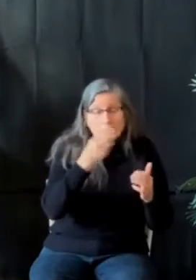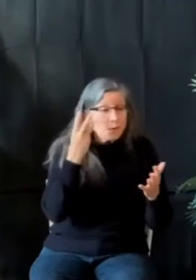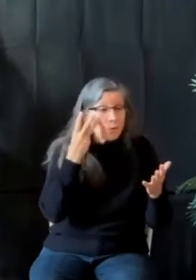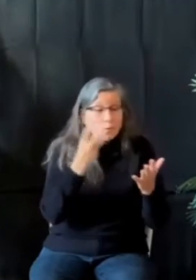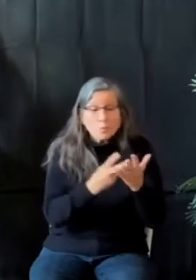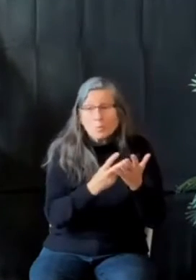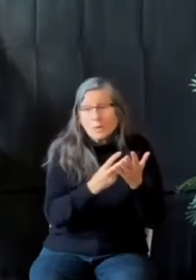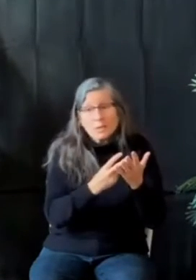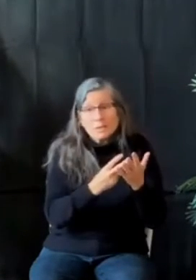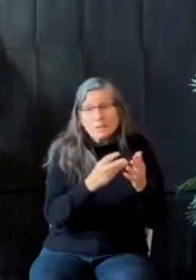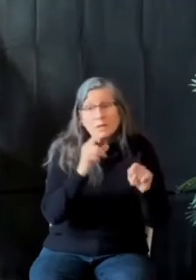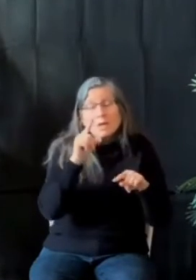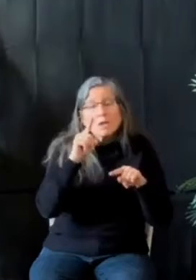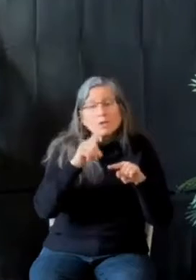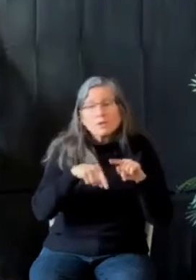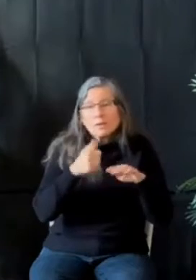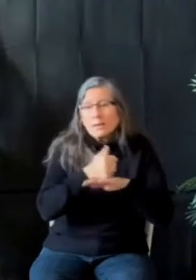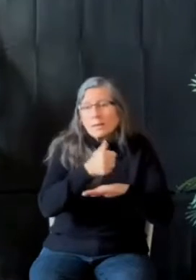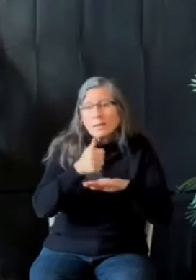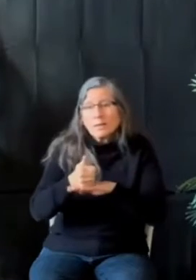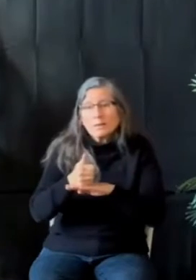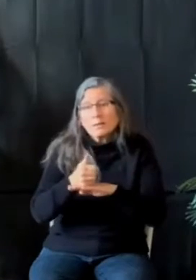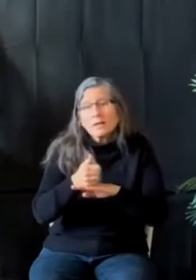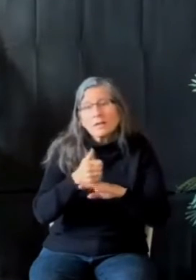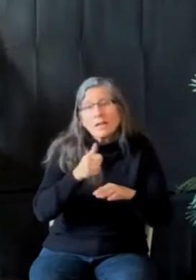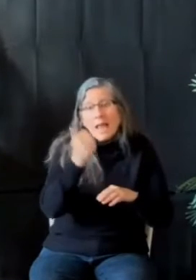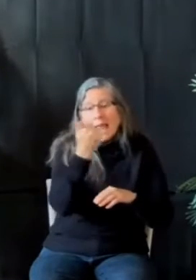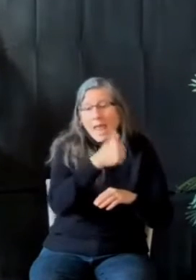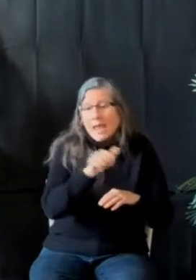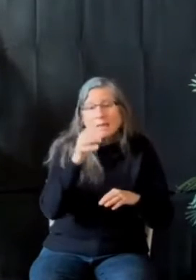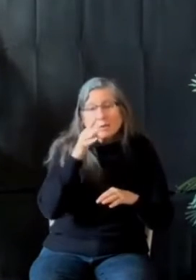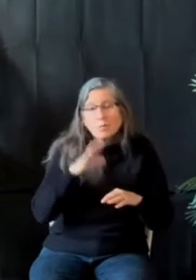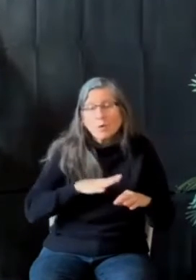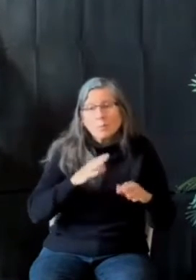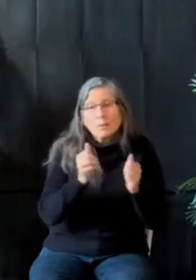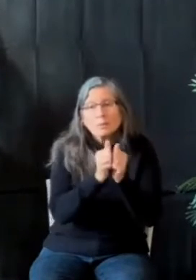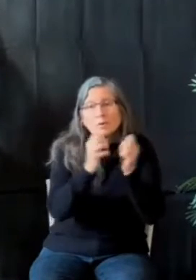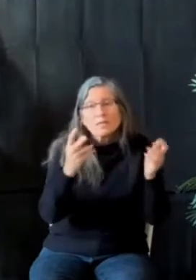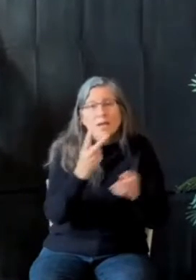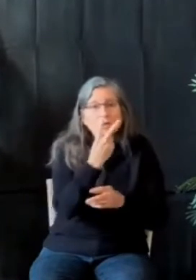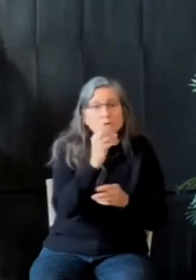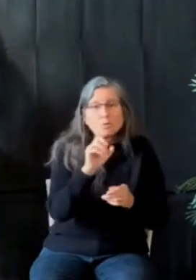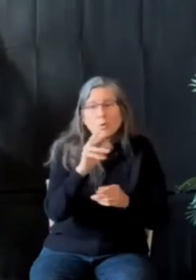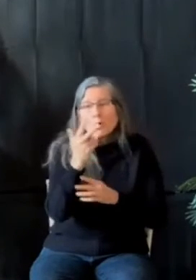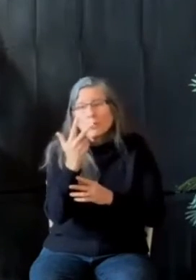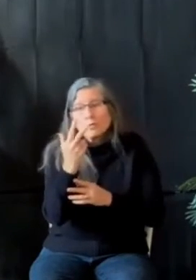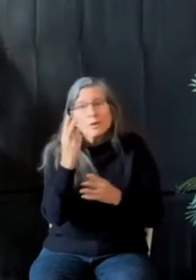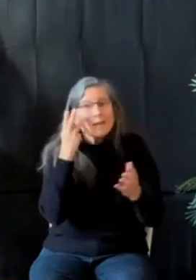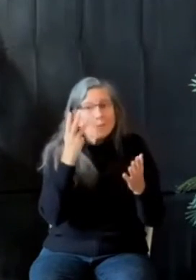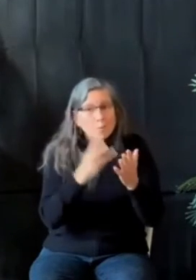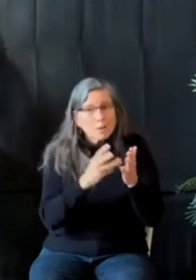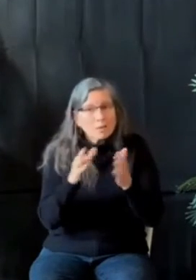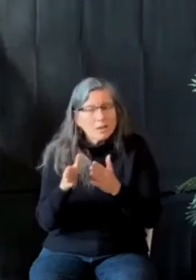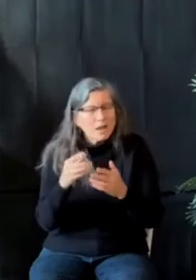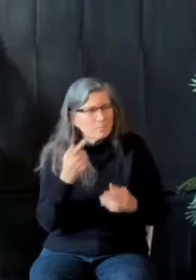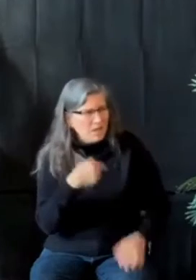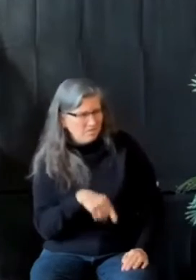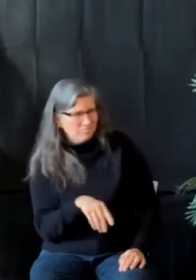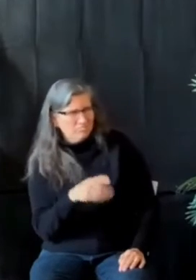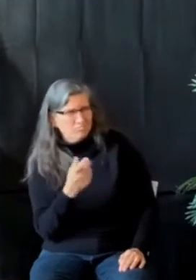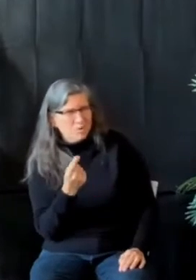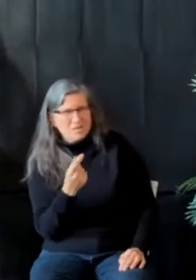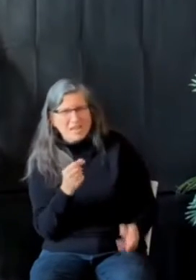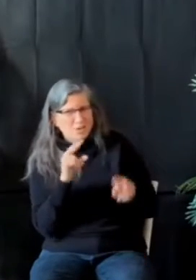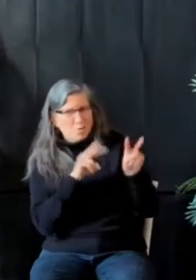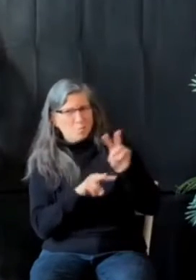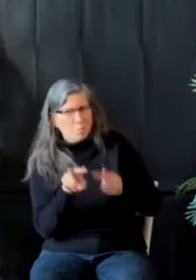accuse anyone except by the hand of two or three witnesses, so it was two or three people that saw them. And I'm wondering what they were doing watching.